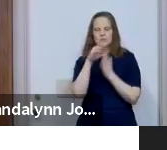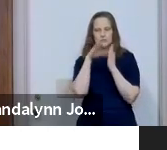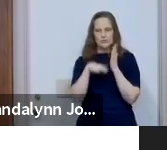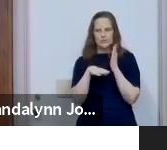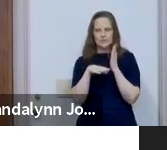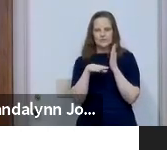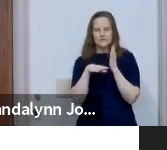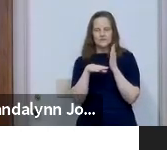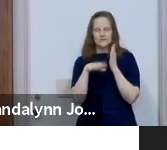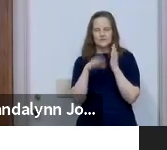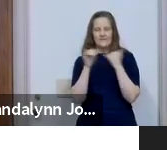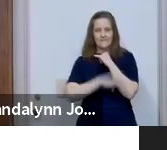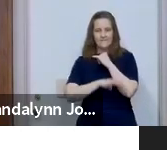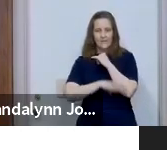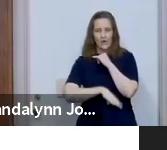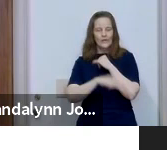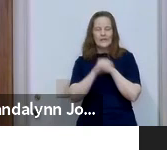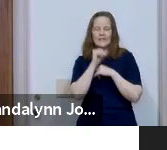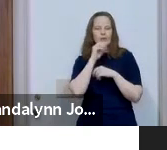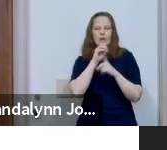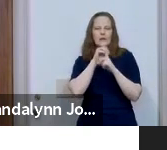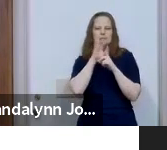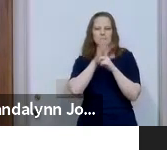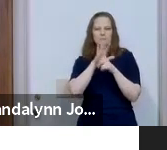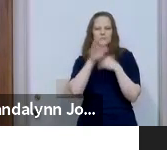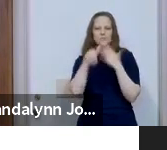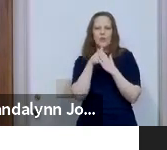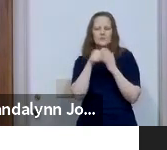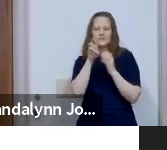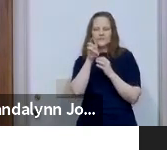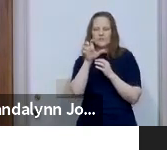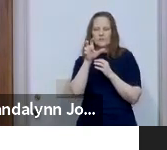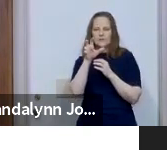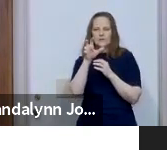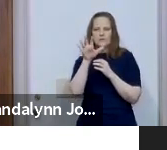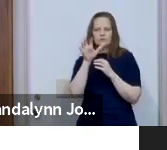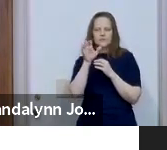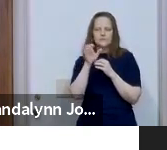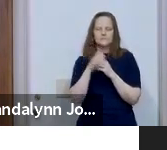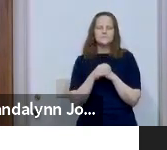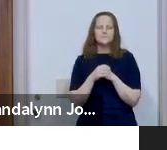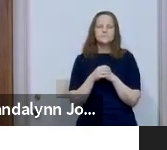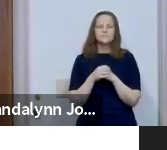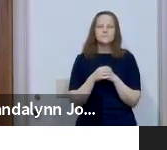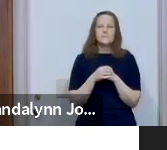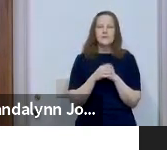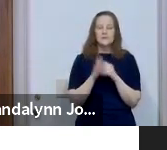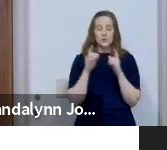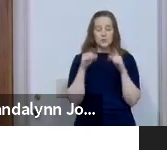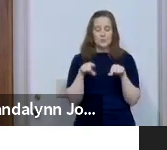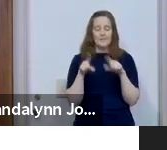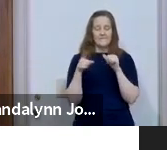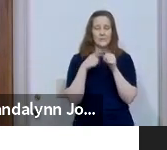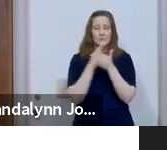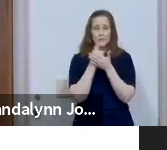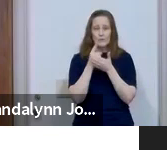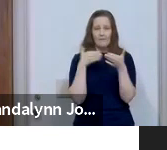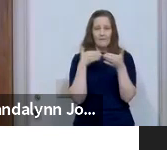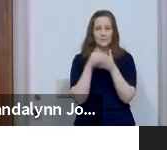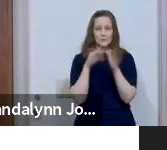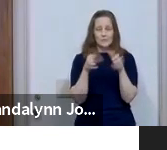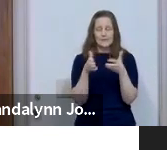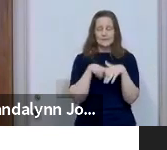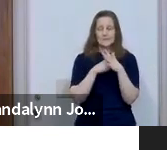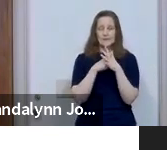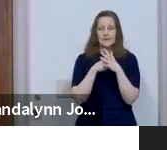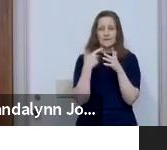this fall, that they're not exposed to all 6,300. Our hope is that we, during especially that first week up until classes begin, that